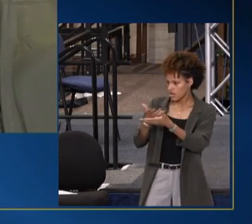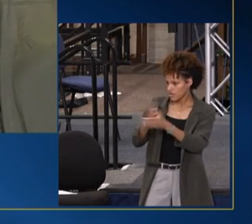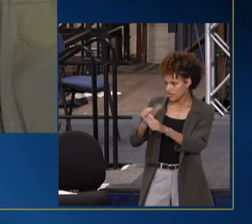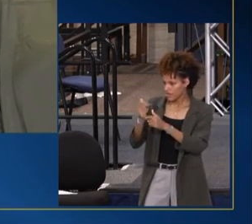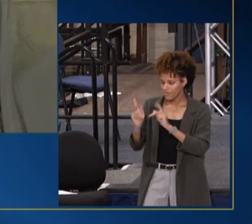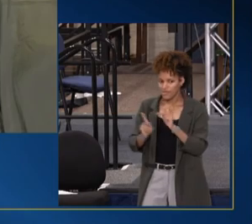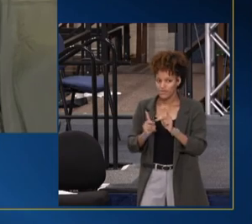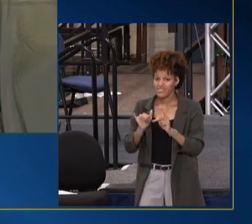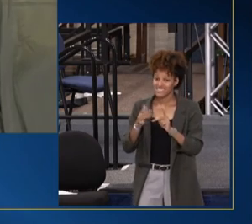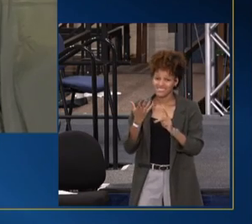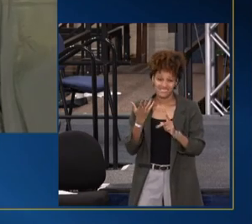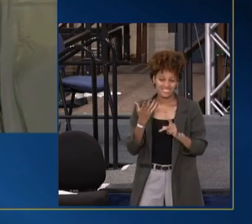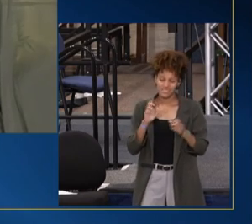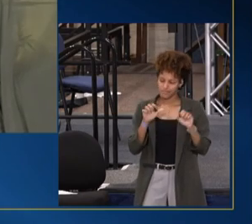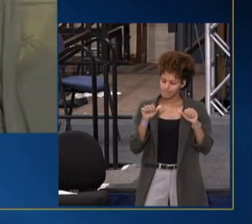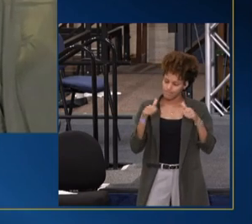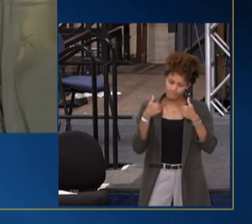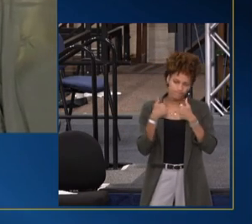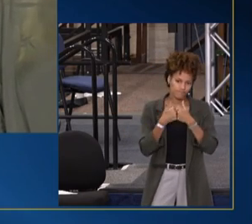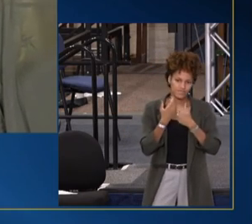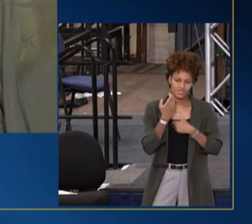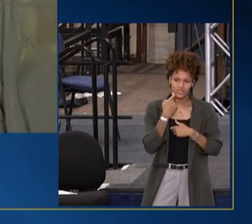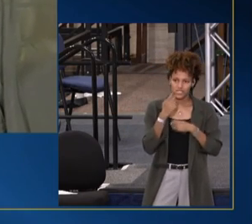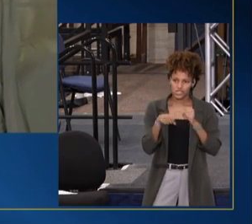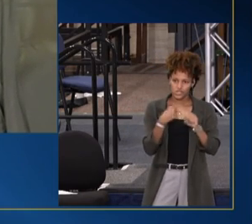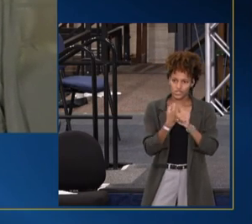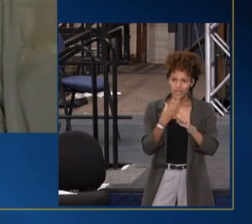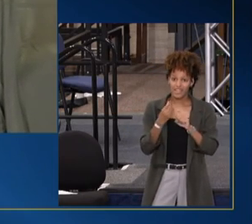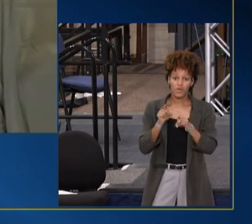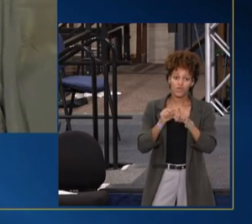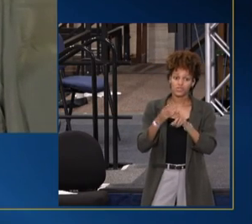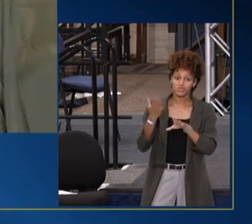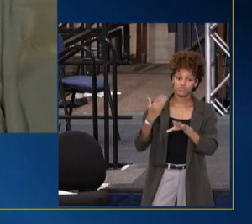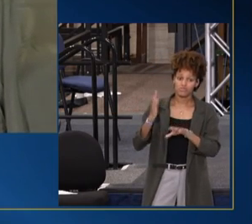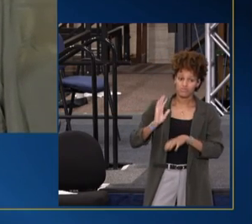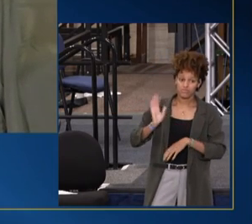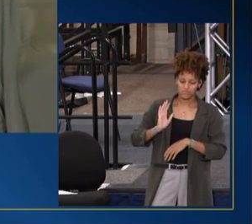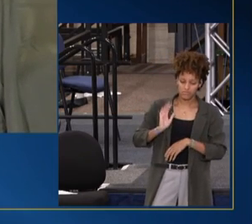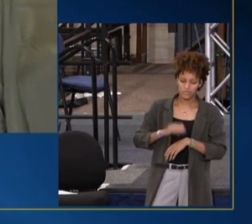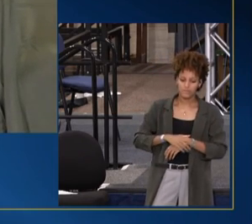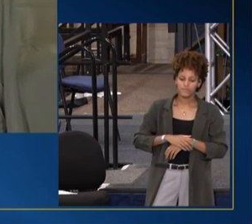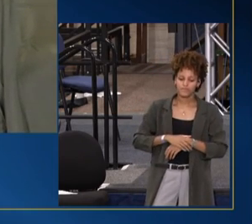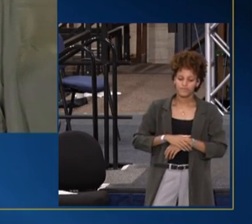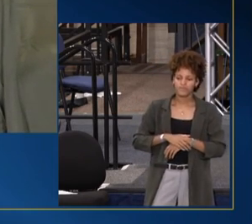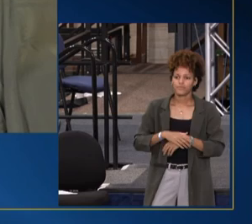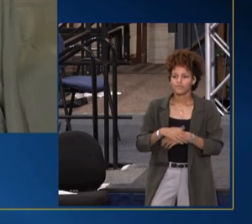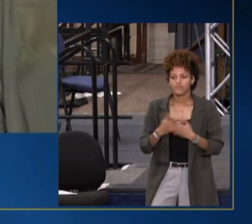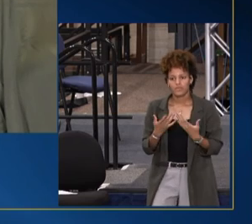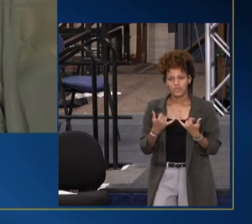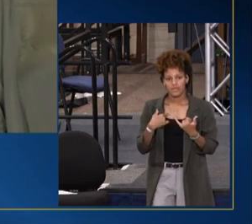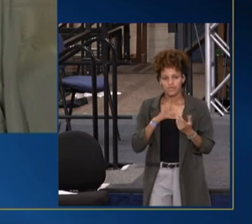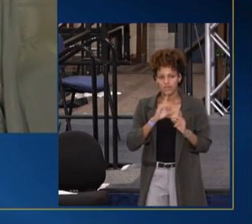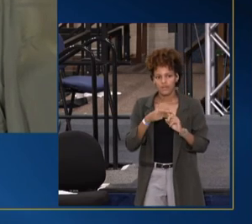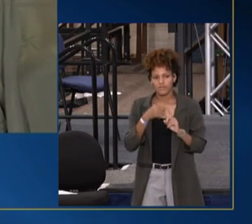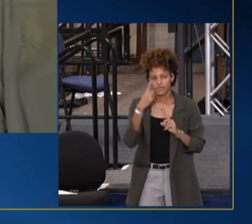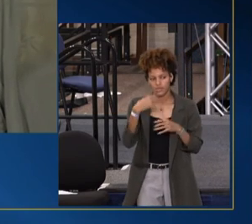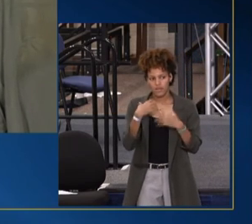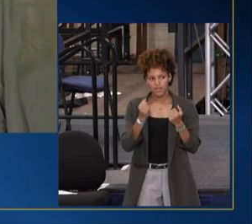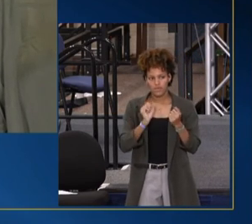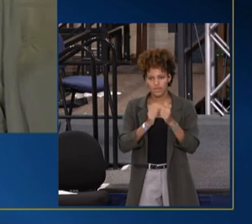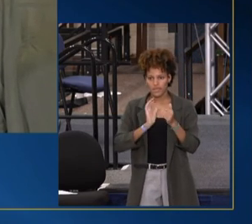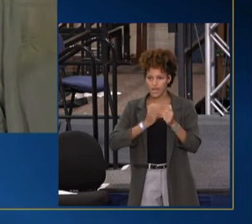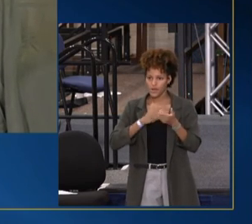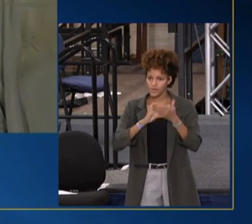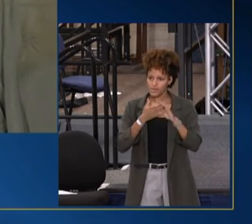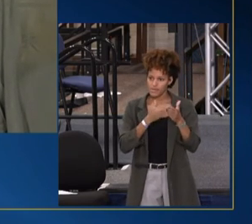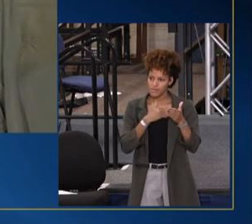certainly, has been difficult this past year and in years past. As it comes to the mental health of our